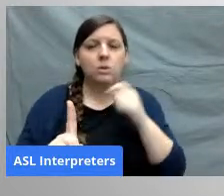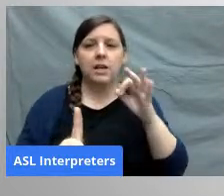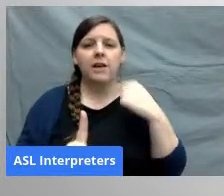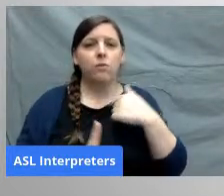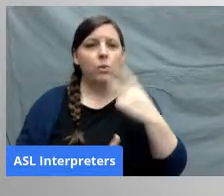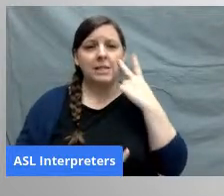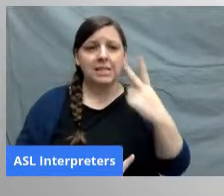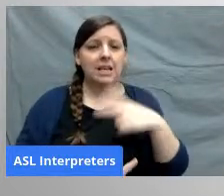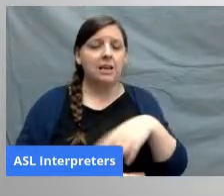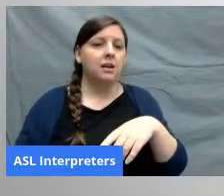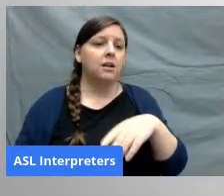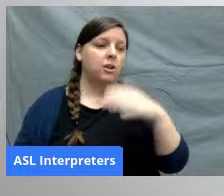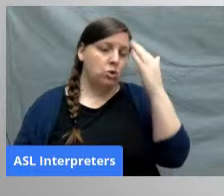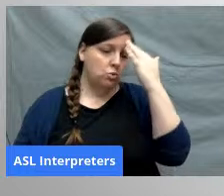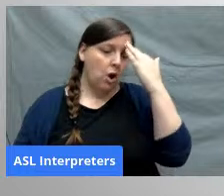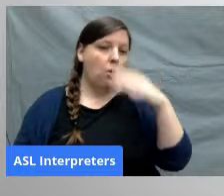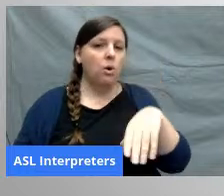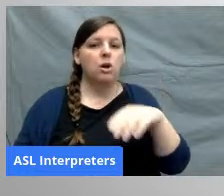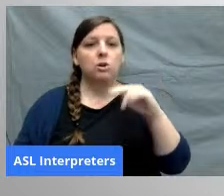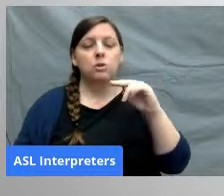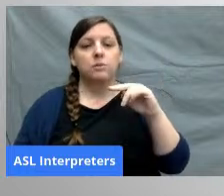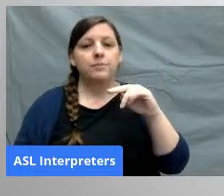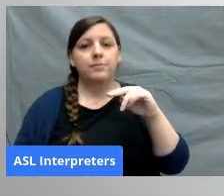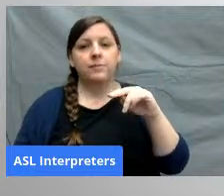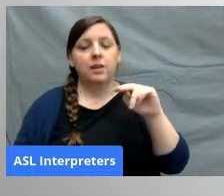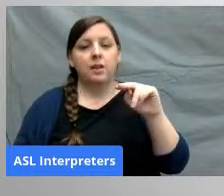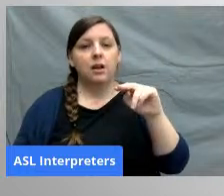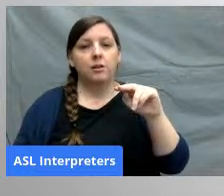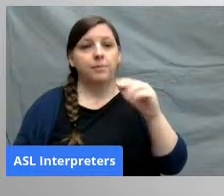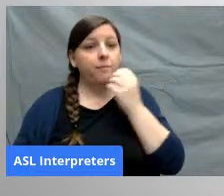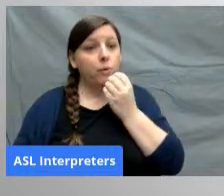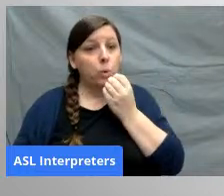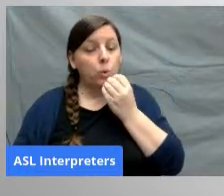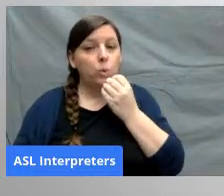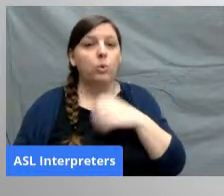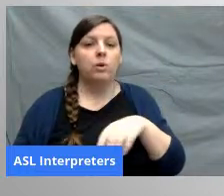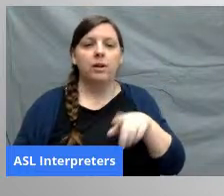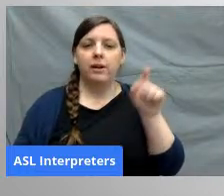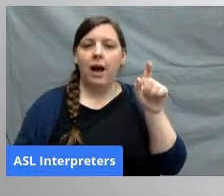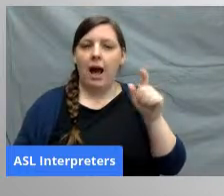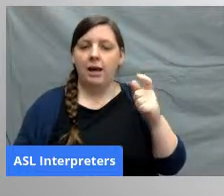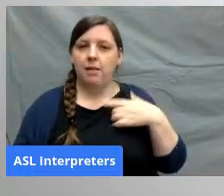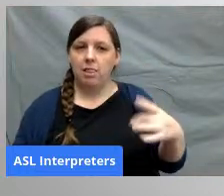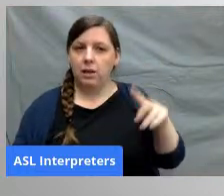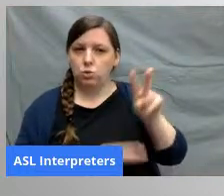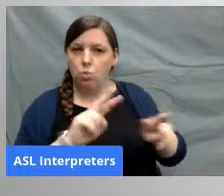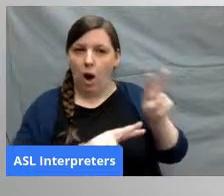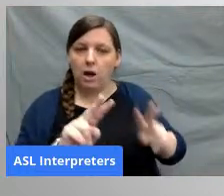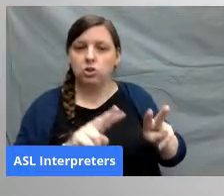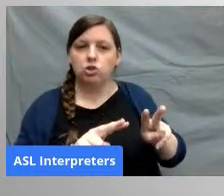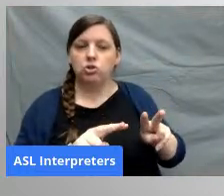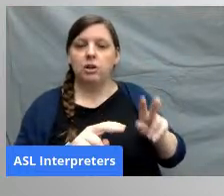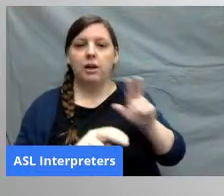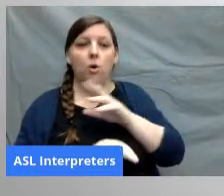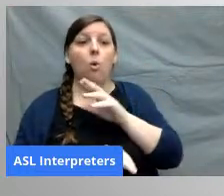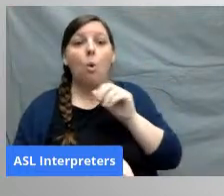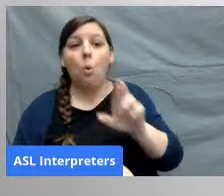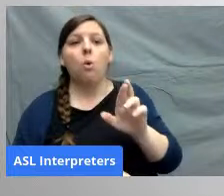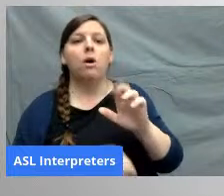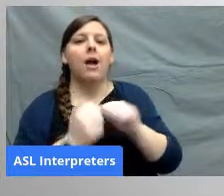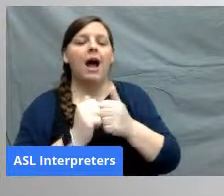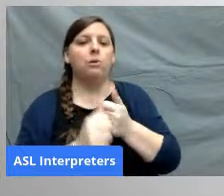are some of the areas I'd like to keep an eye on. If it's something with retention there, those are the types of questions